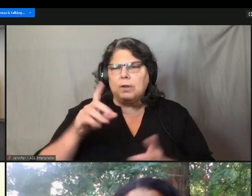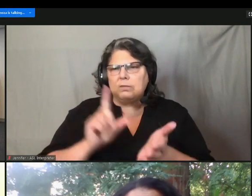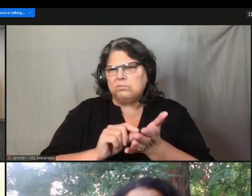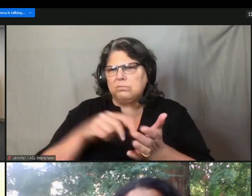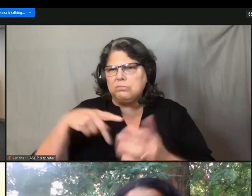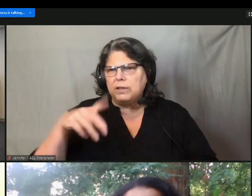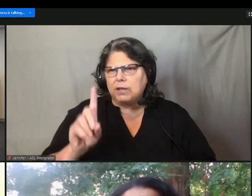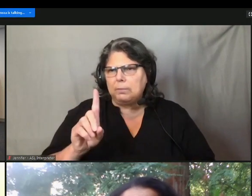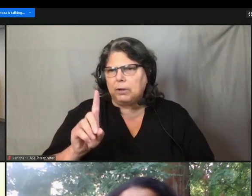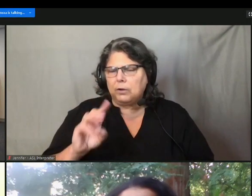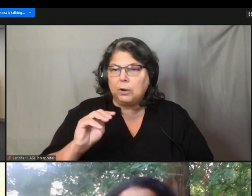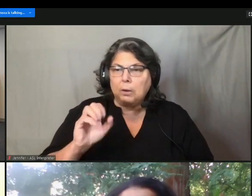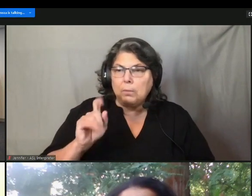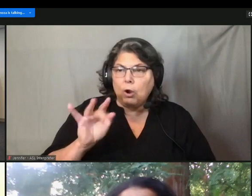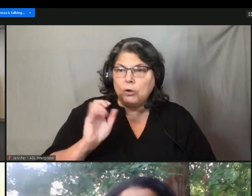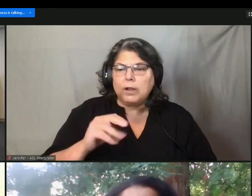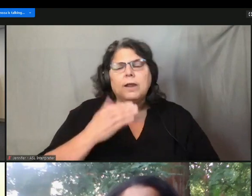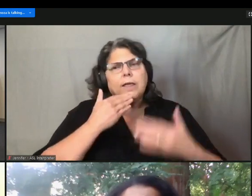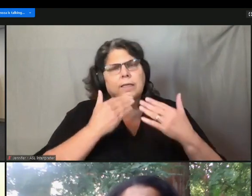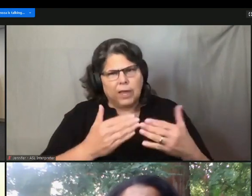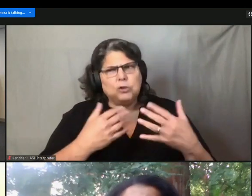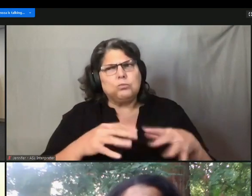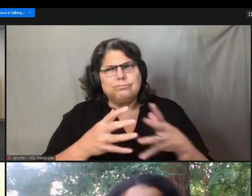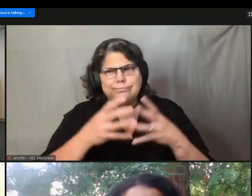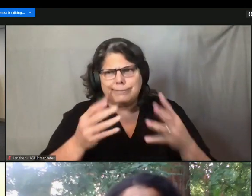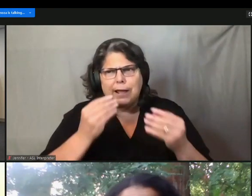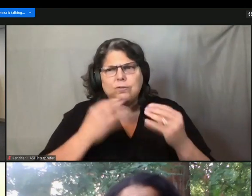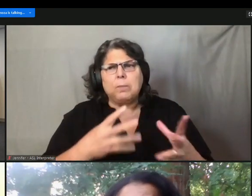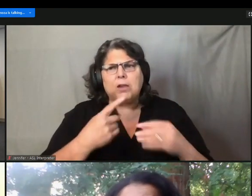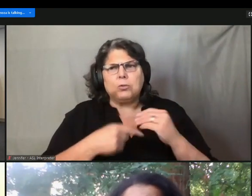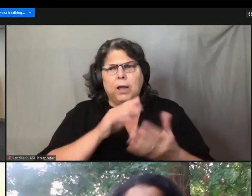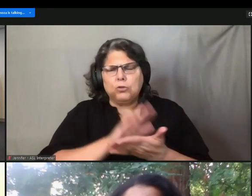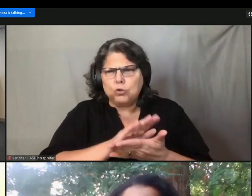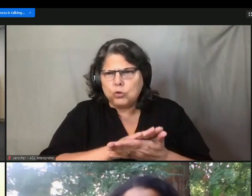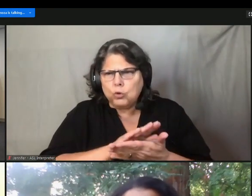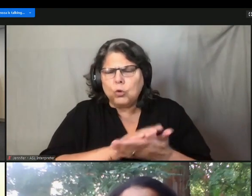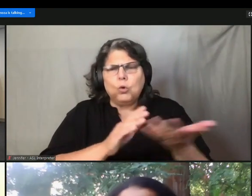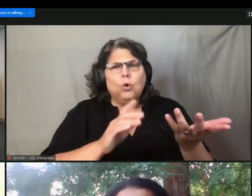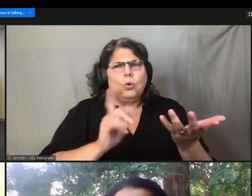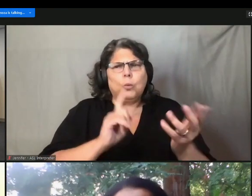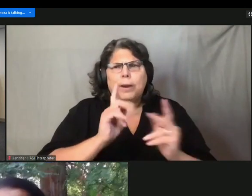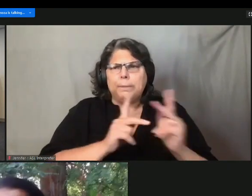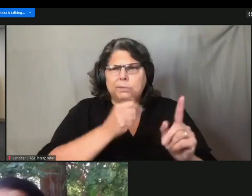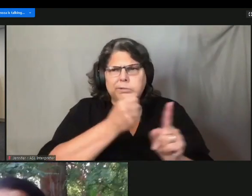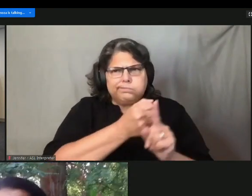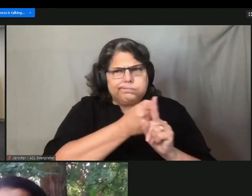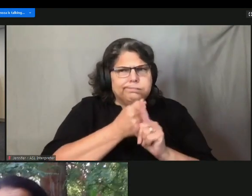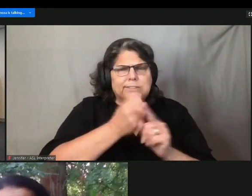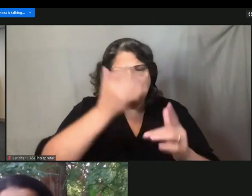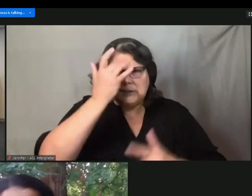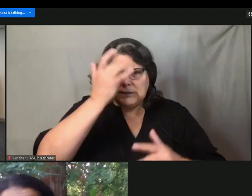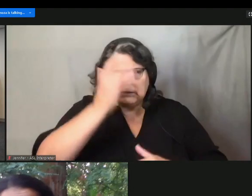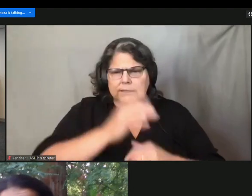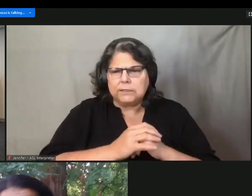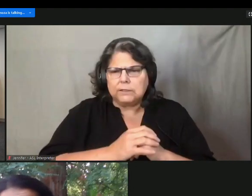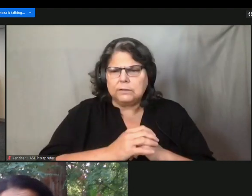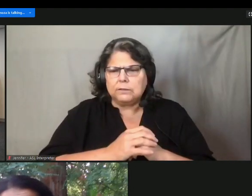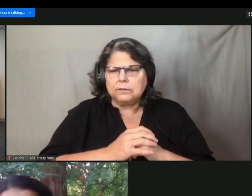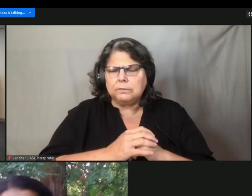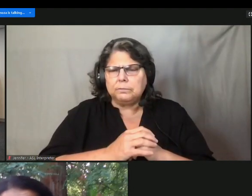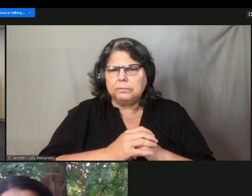Thank you. Thank you for some of this data on the school outbreaks. One of the charts, I think it's chart 3,